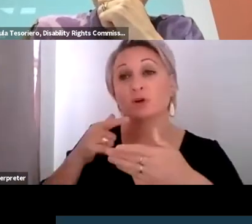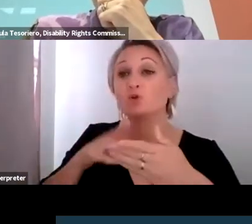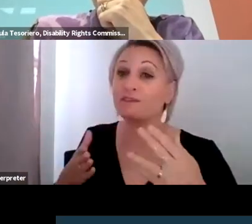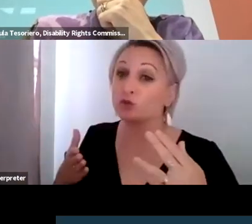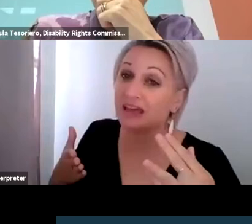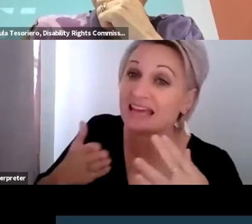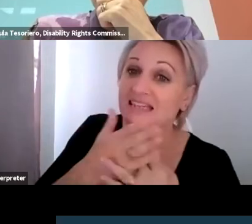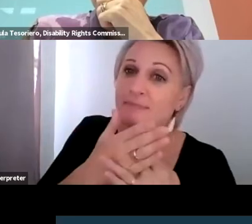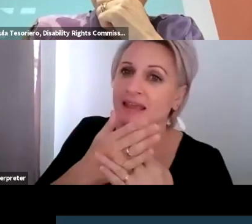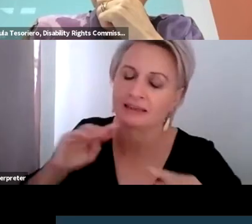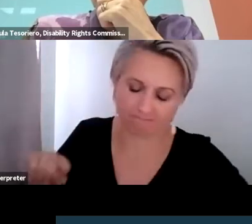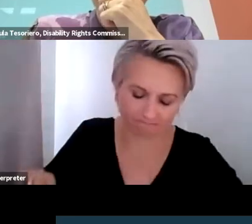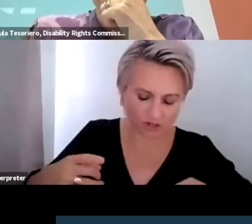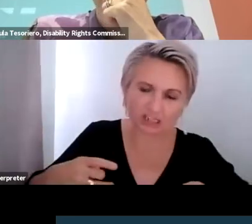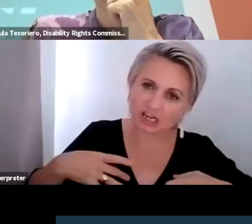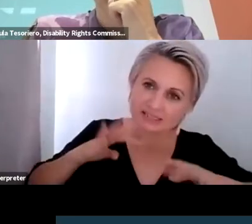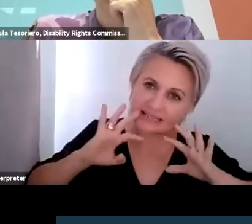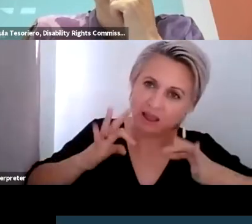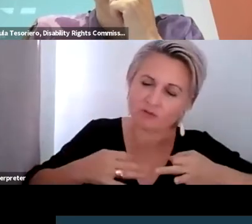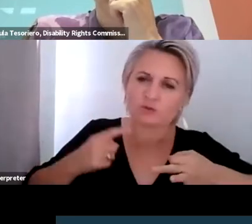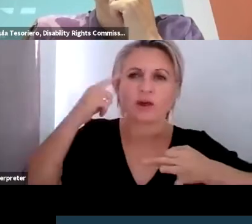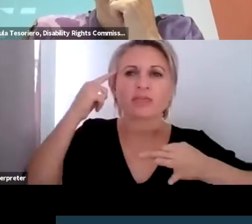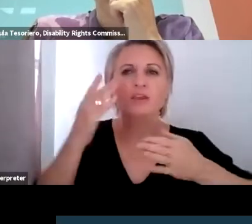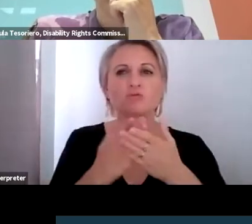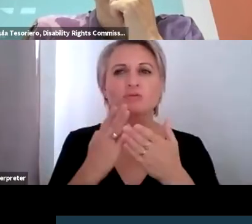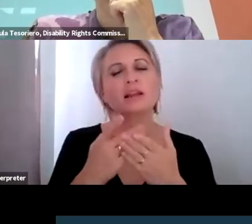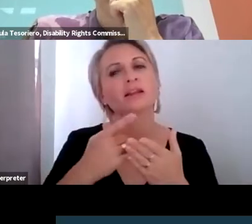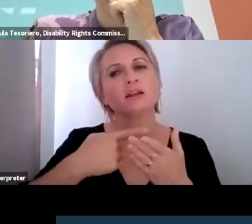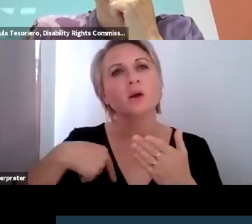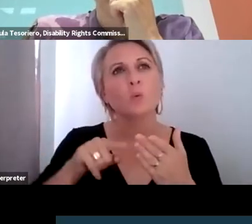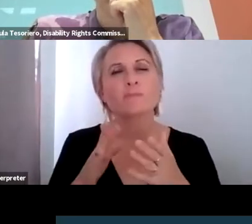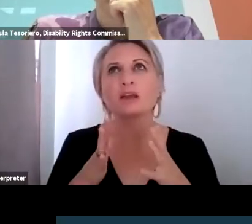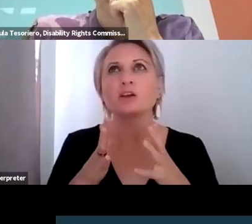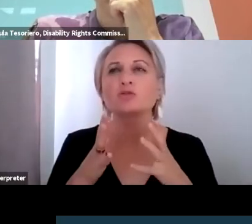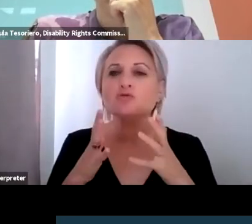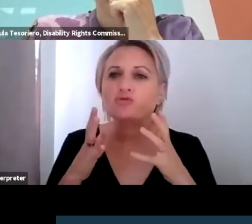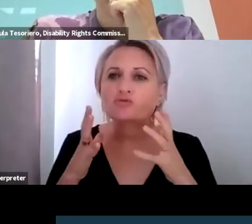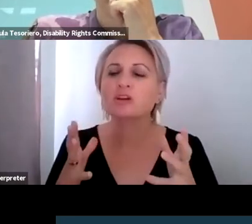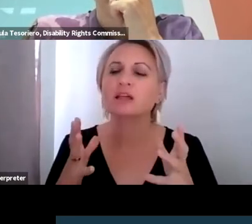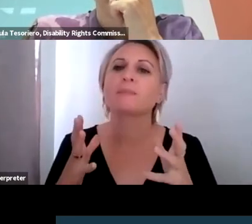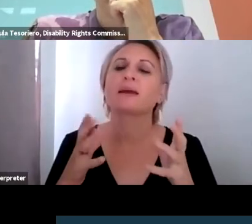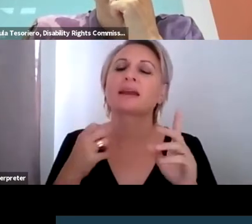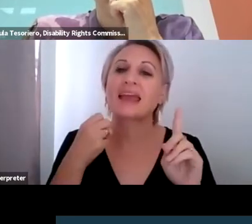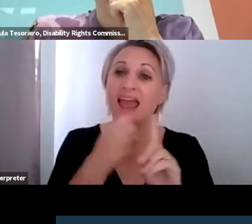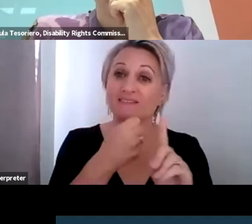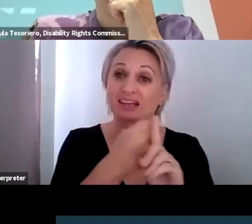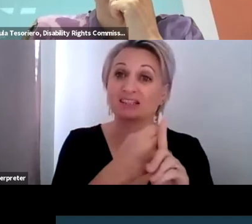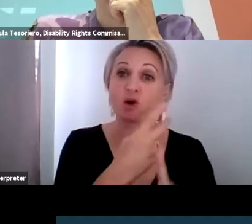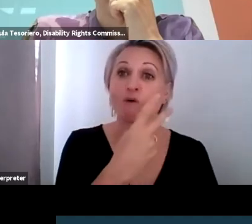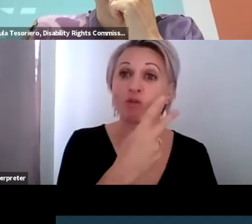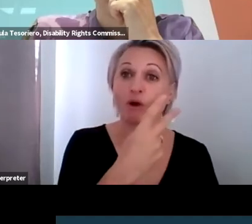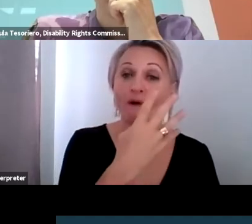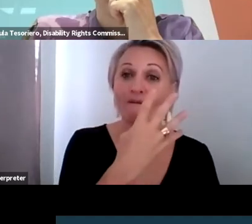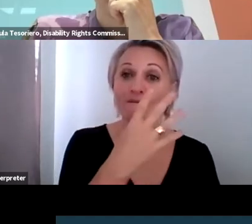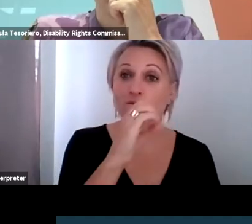and challenge ourselves. So we've certainly been big adopters and advocates of the 40-40-20. Champions